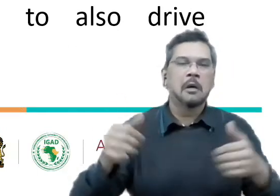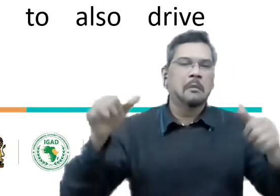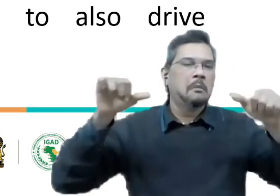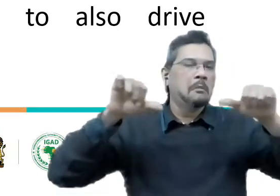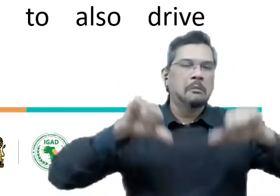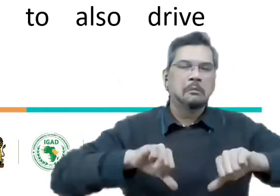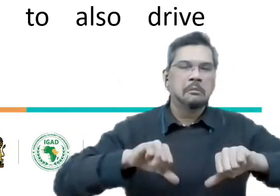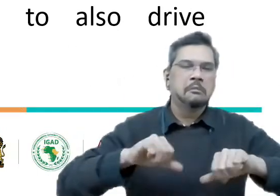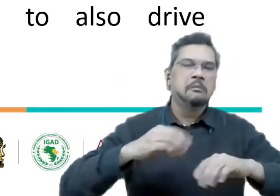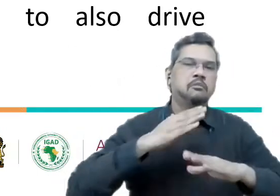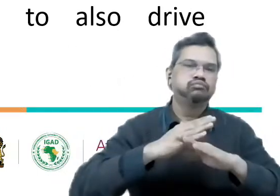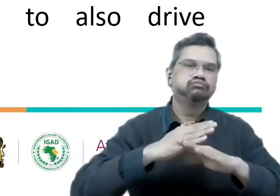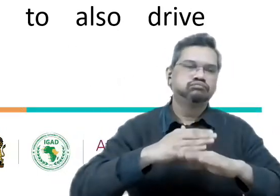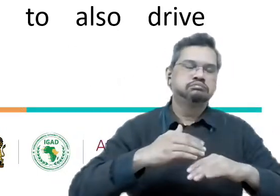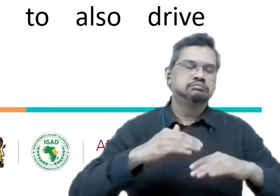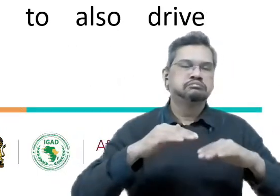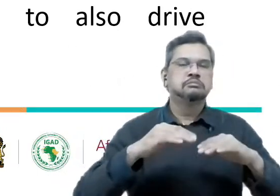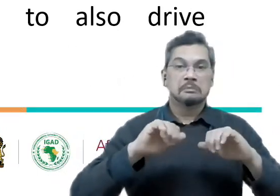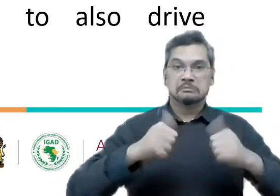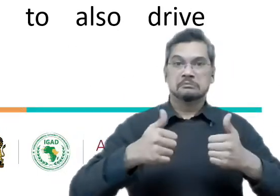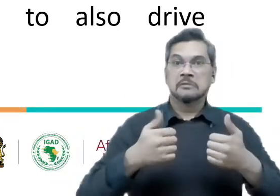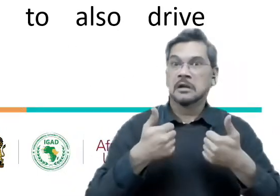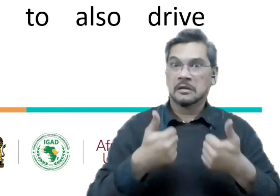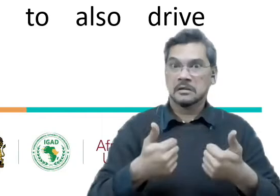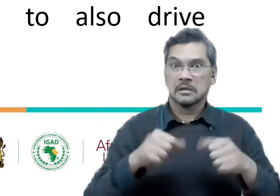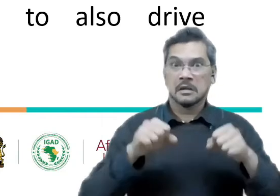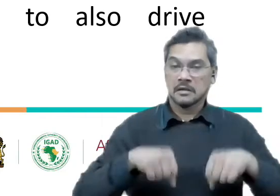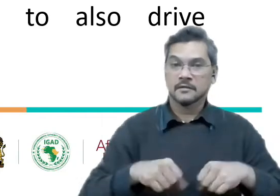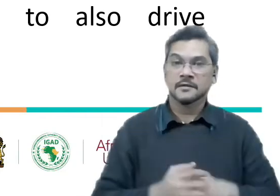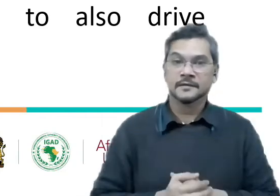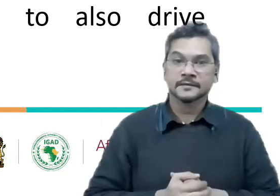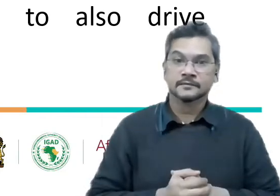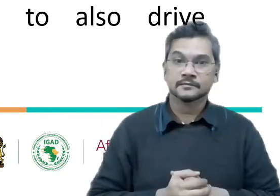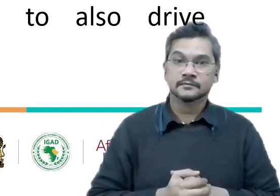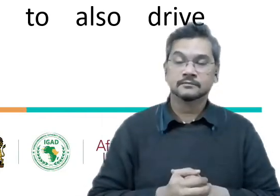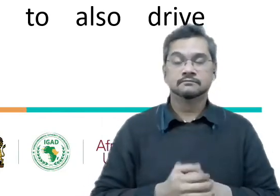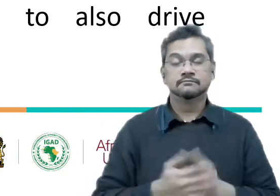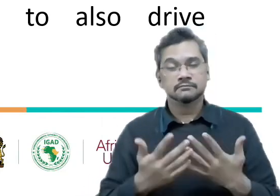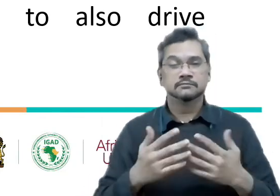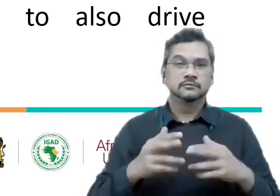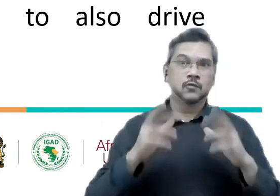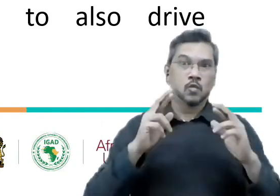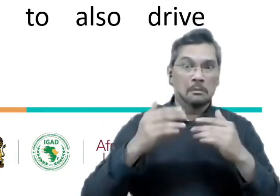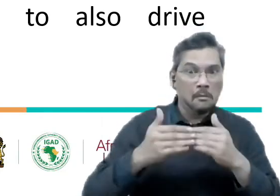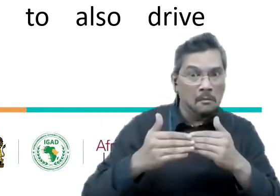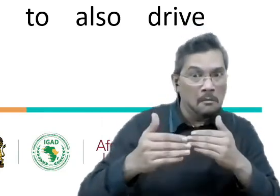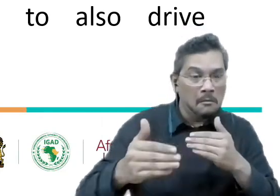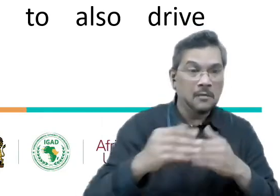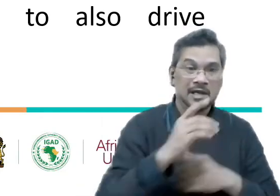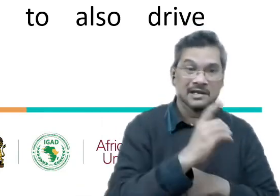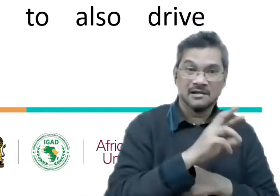In terms of preparedness, there is need for better and sustained partnership in DRR and CCA and sustainable